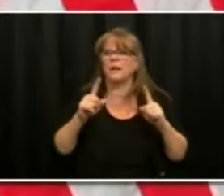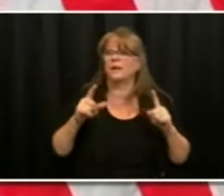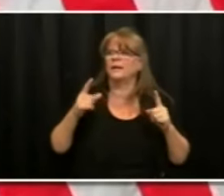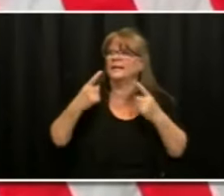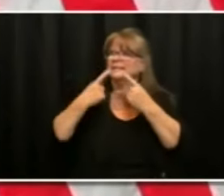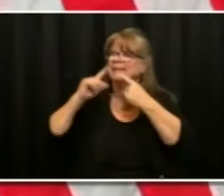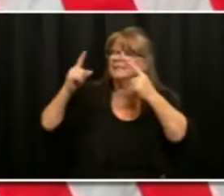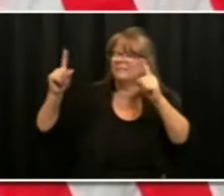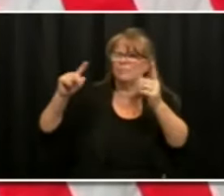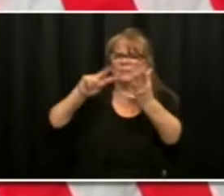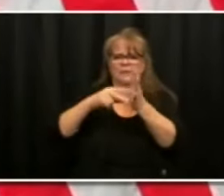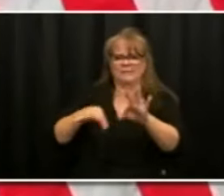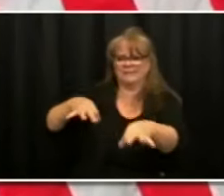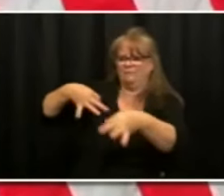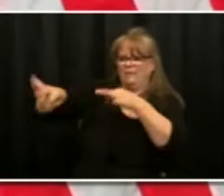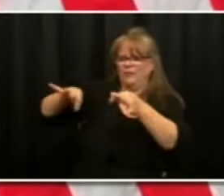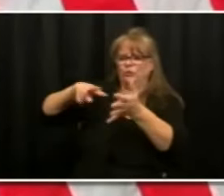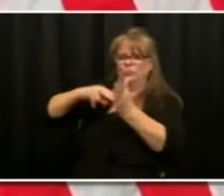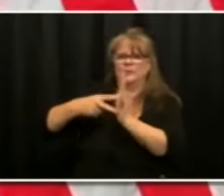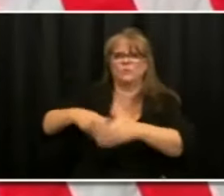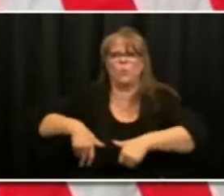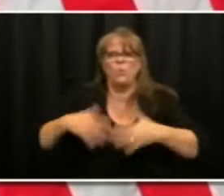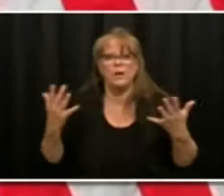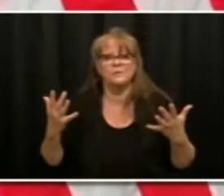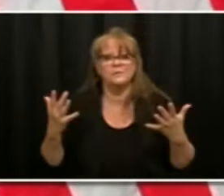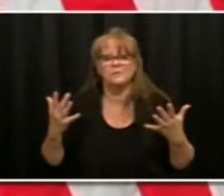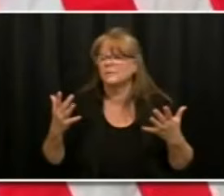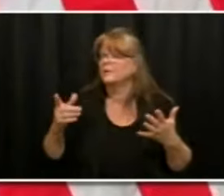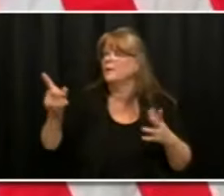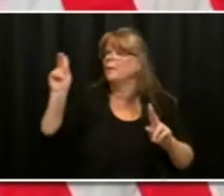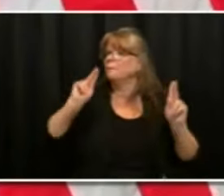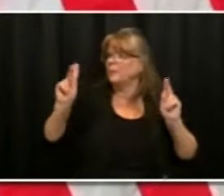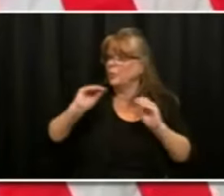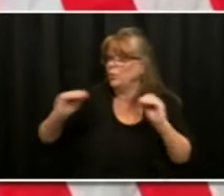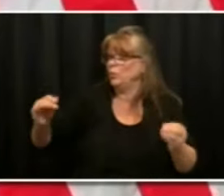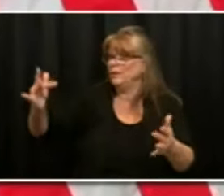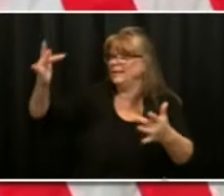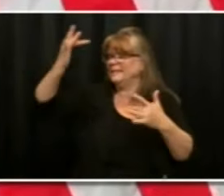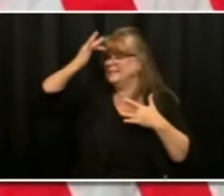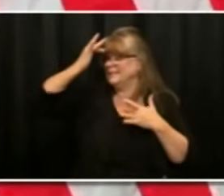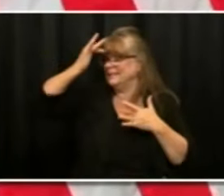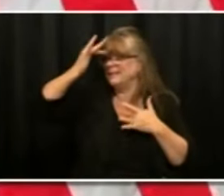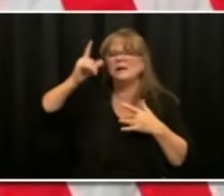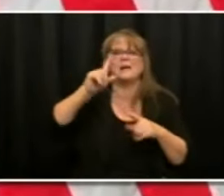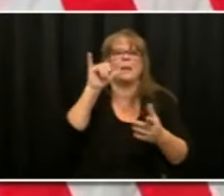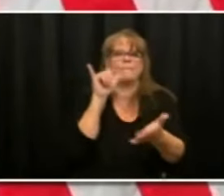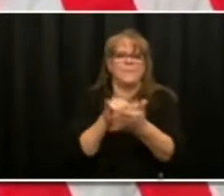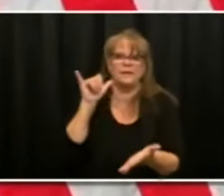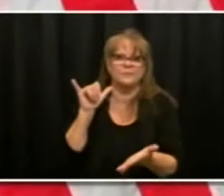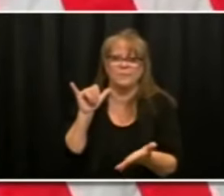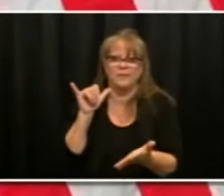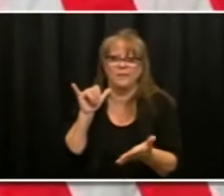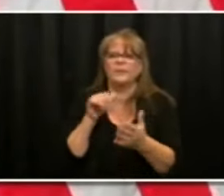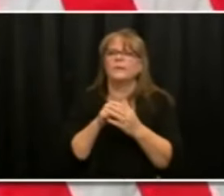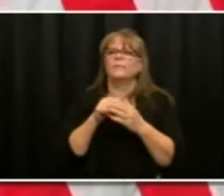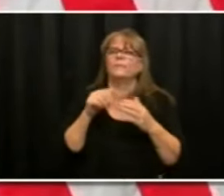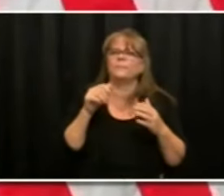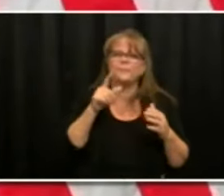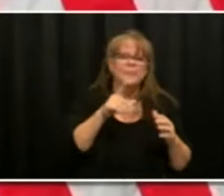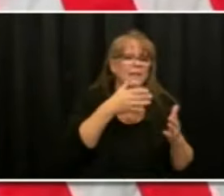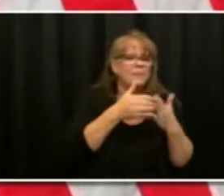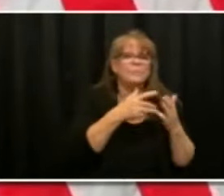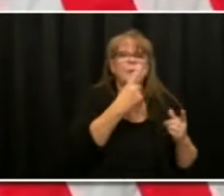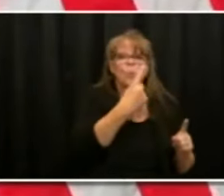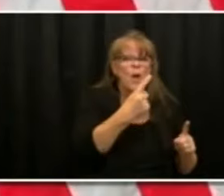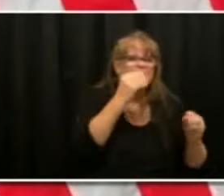one gets coronavirus, whether kids are in school or not, whether teachers are in school or not. Some of them are going to get